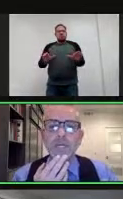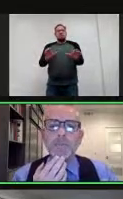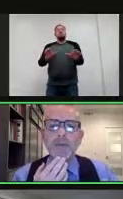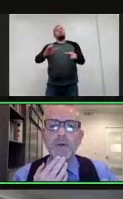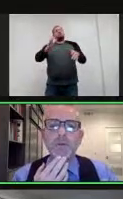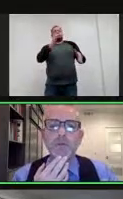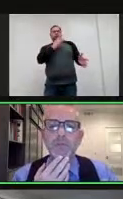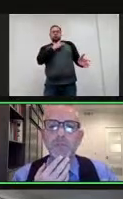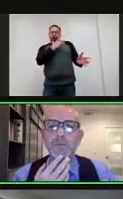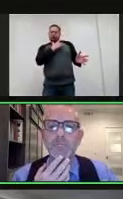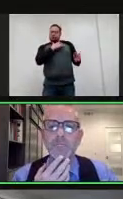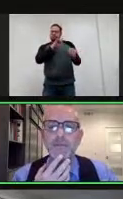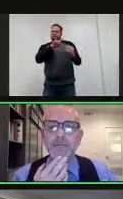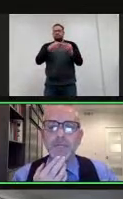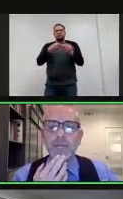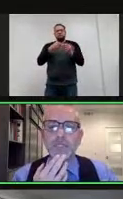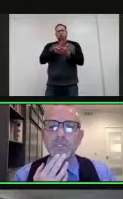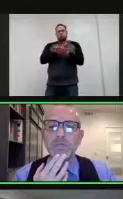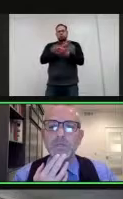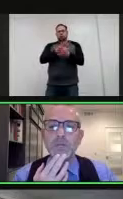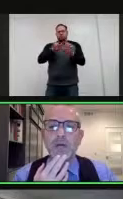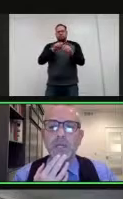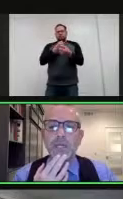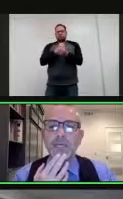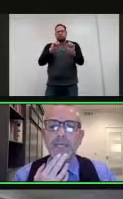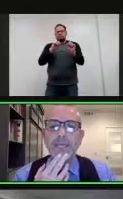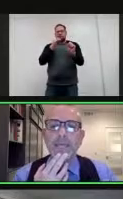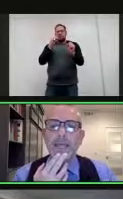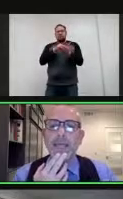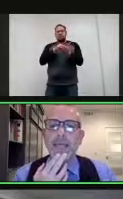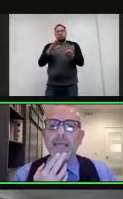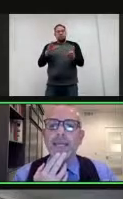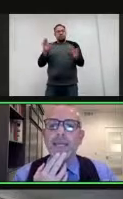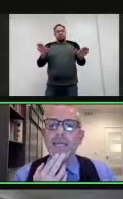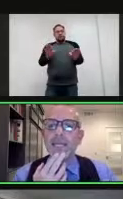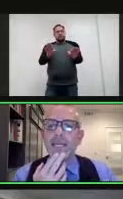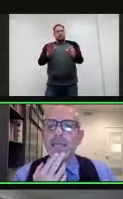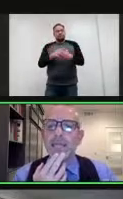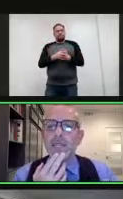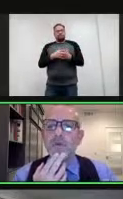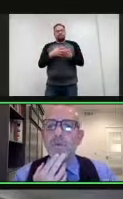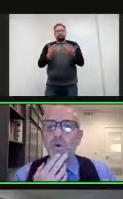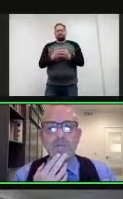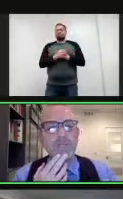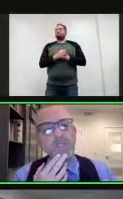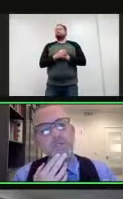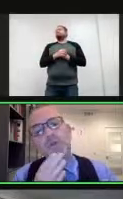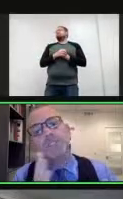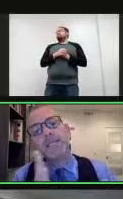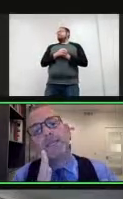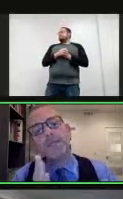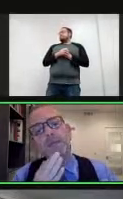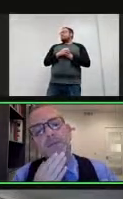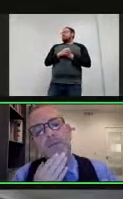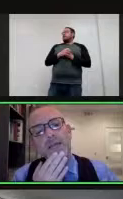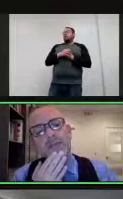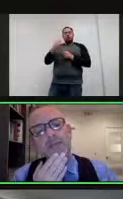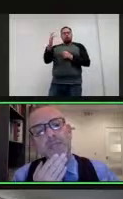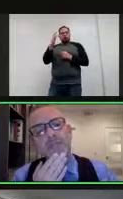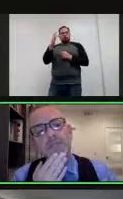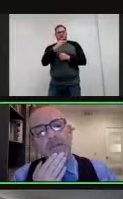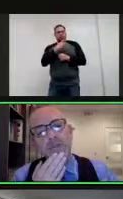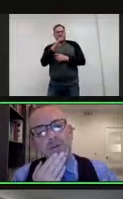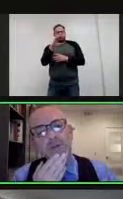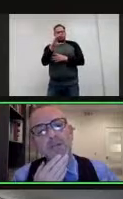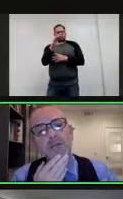concerns about school safety and student conduct, and the word concerns at the beginning of that